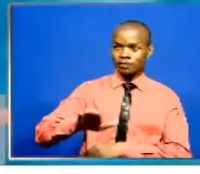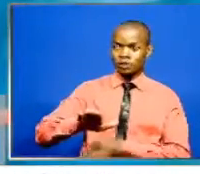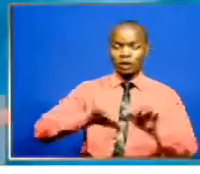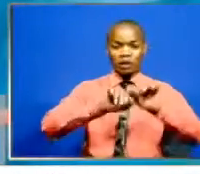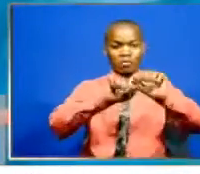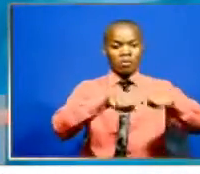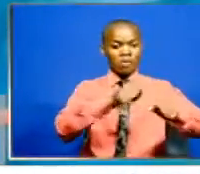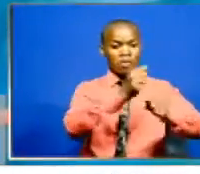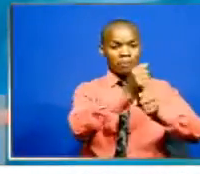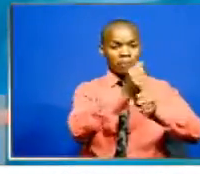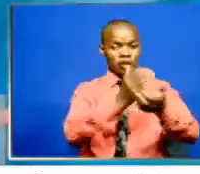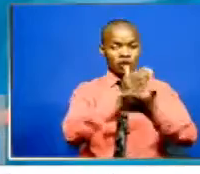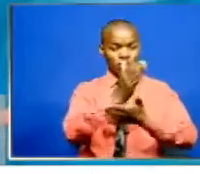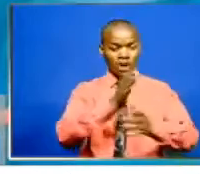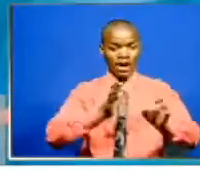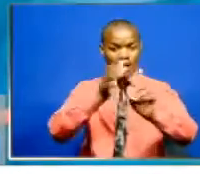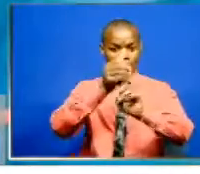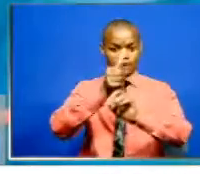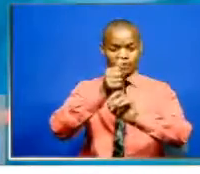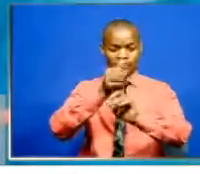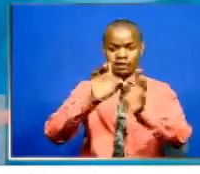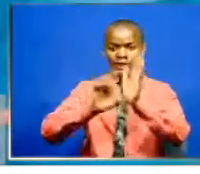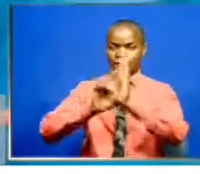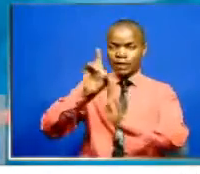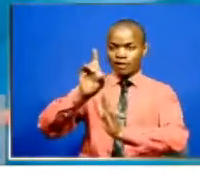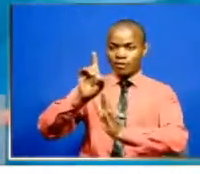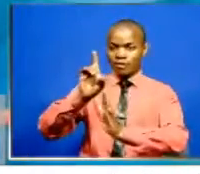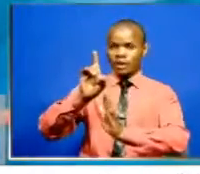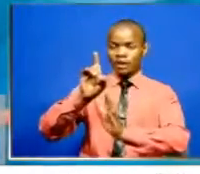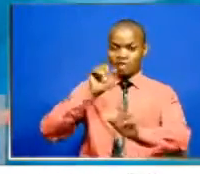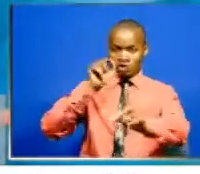achieve sustainable development goal and also to build